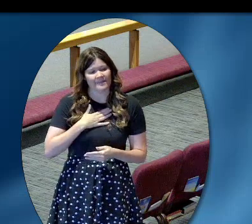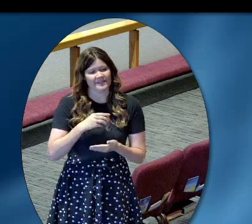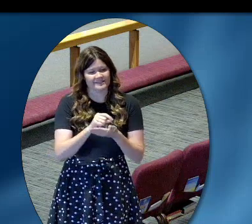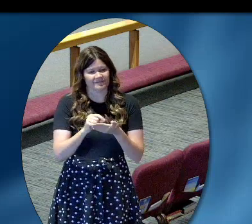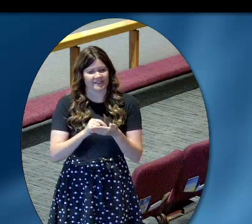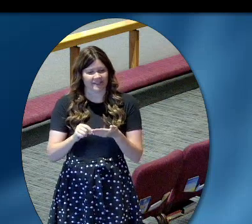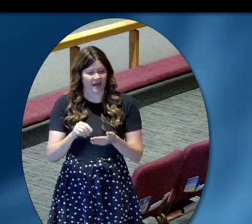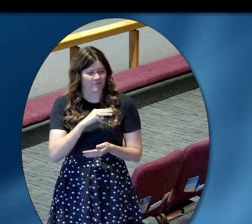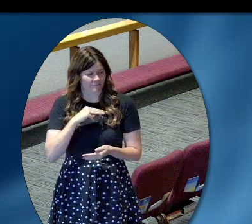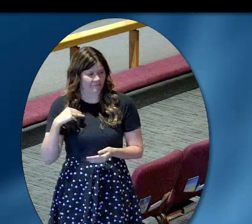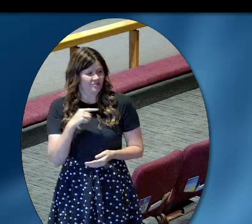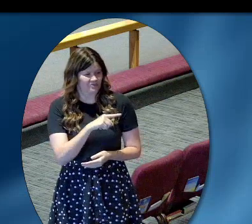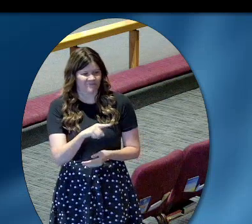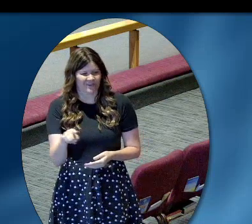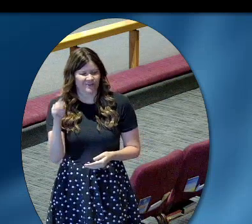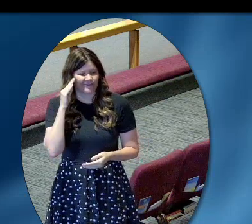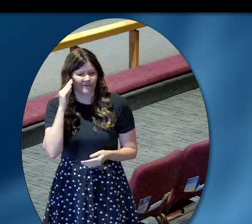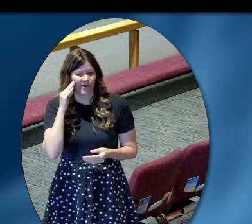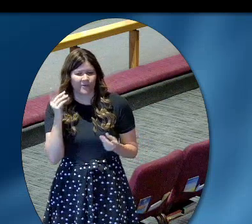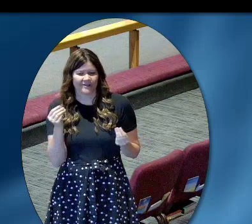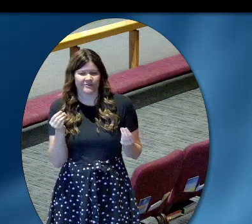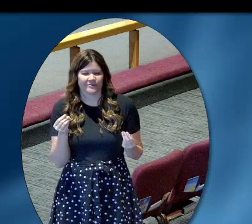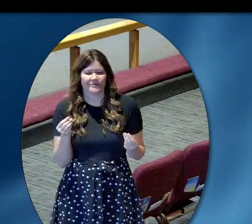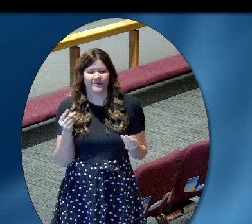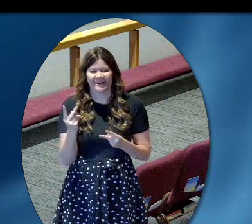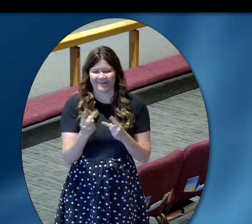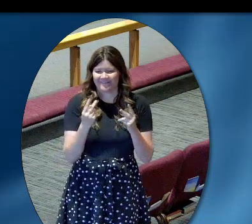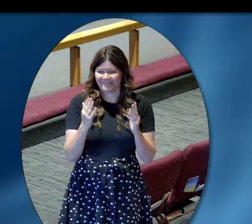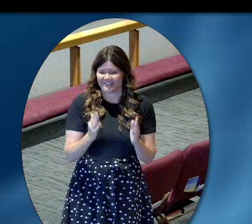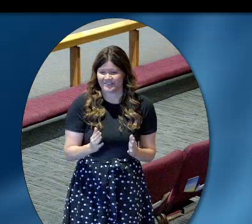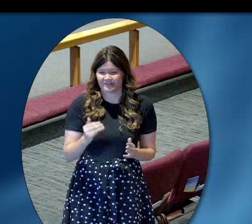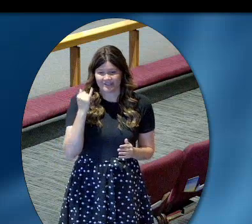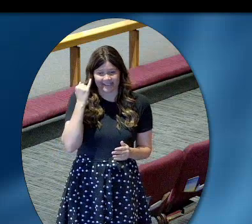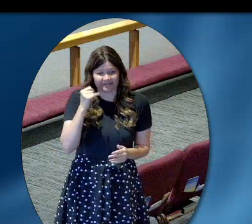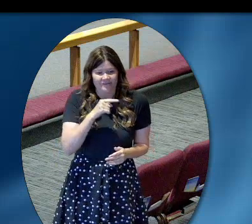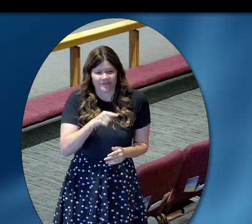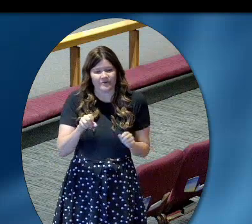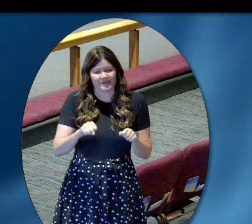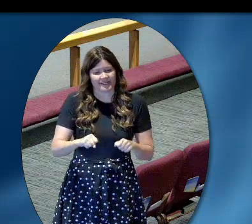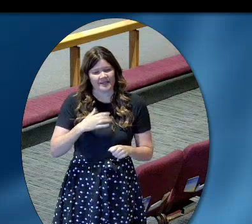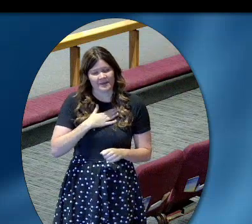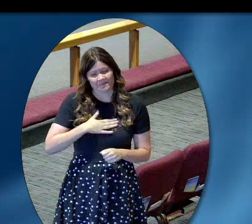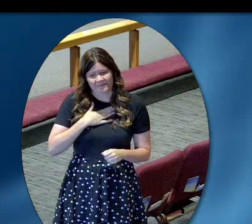Members, you kind of know what to do with it. But guests, if you don't mind sharing some